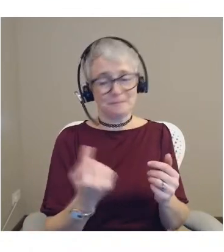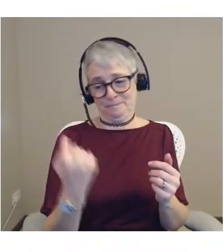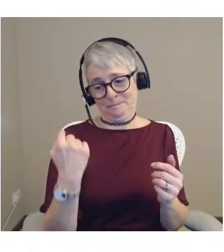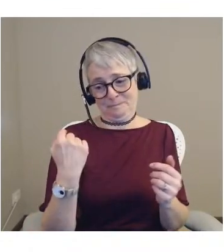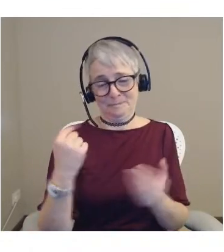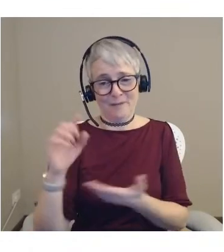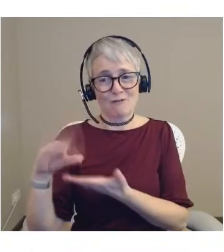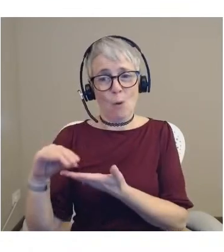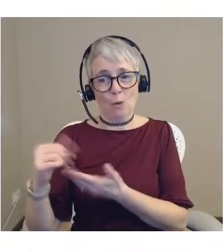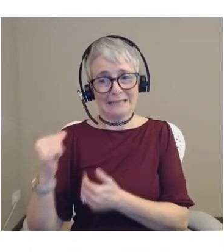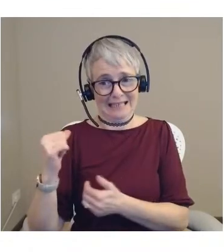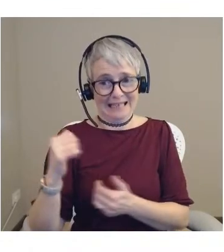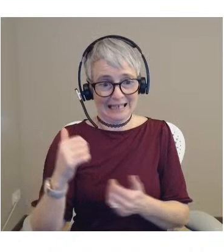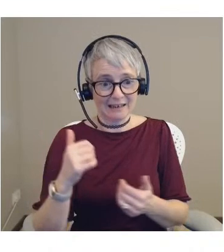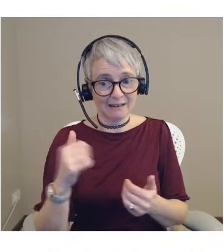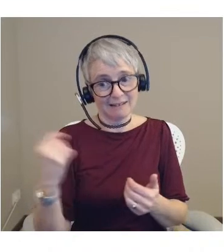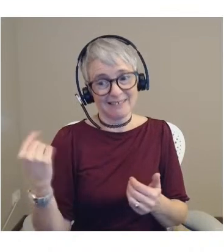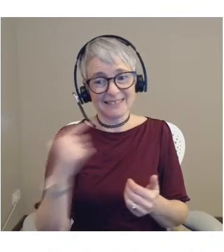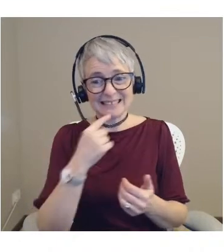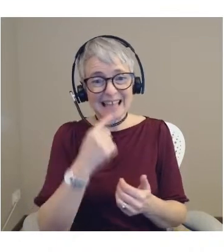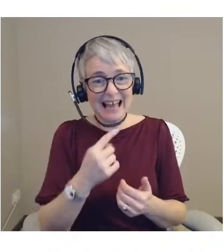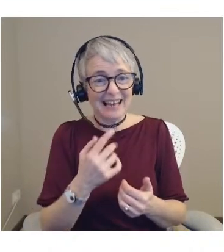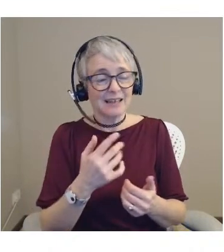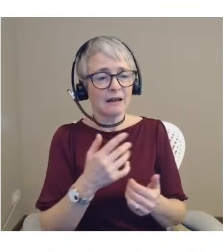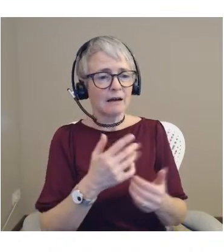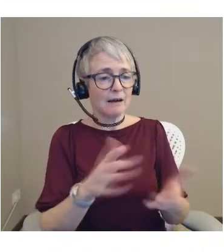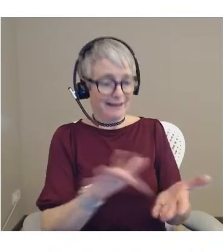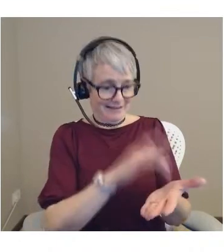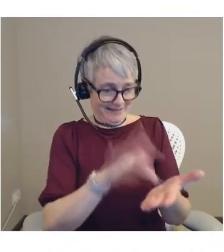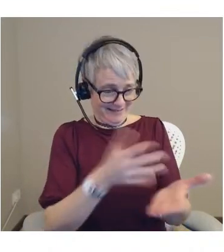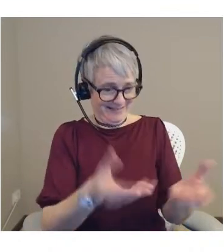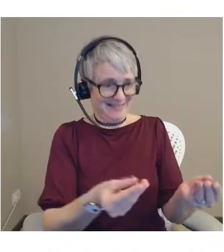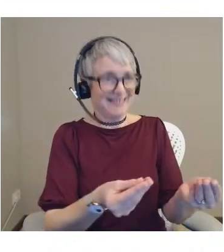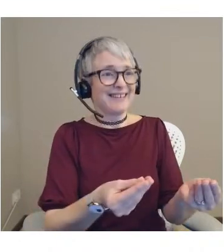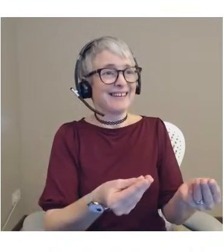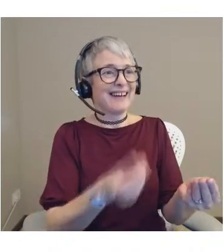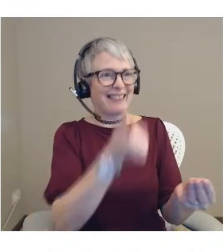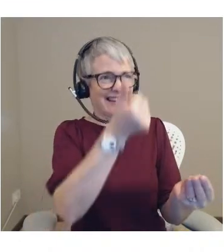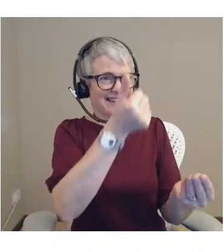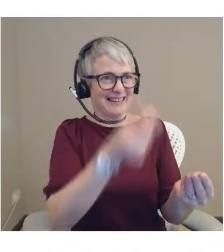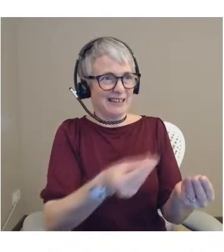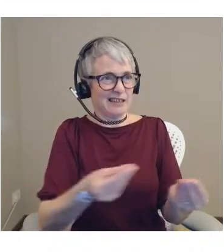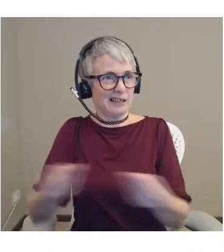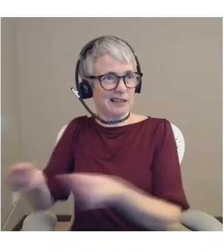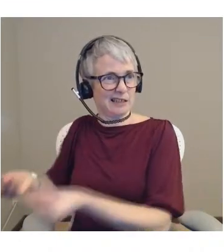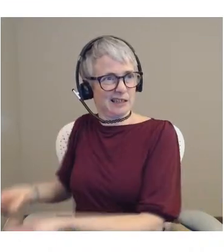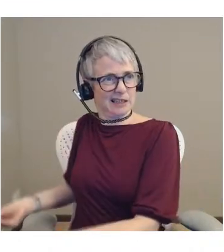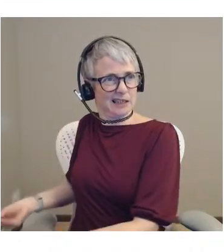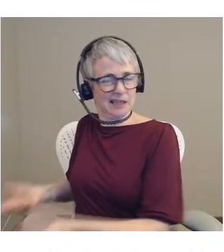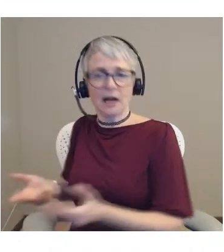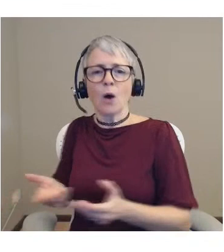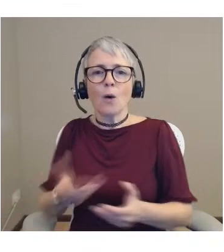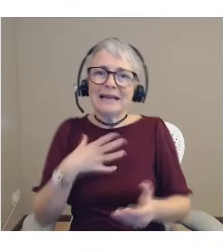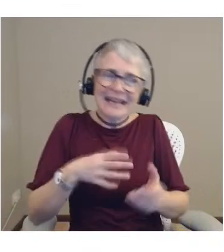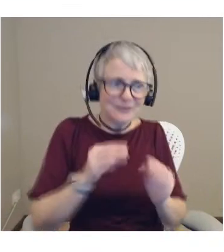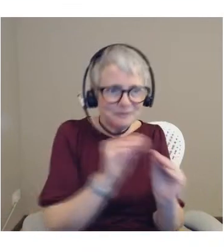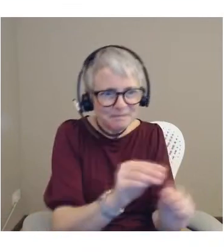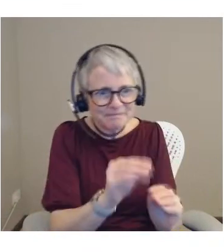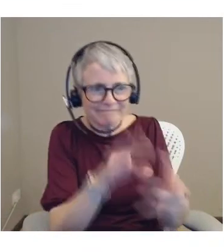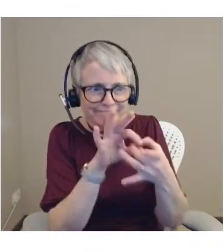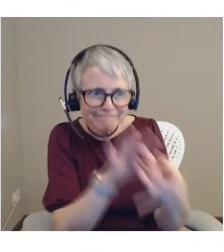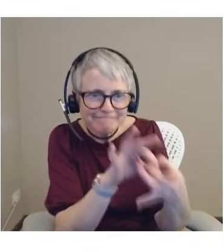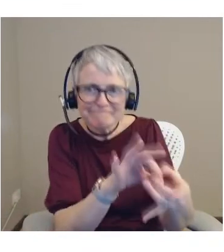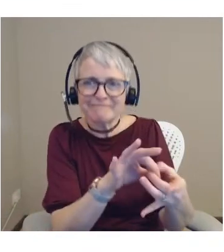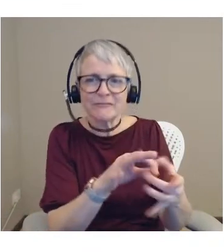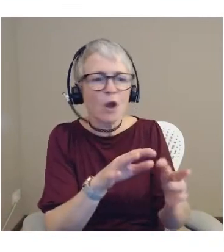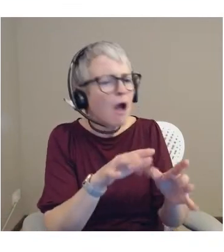recording there, that quite often these will get put in a cupboard if they're not if they're not engaged with. And that was our job, is to say, right, well, you can adjust it